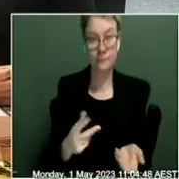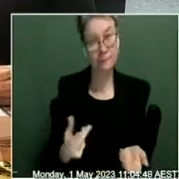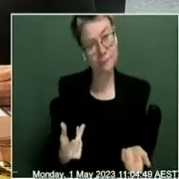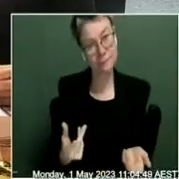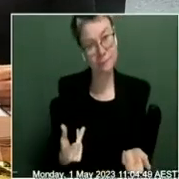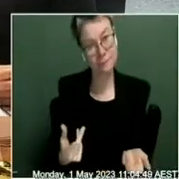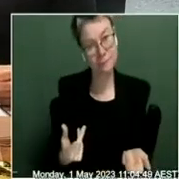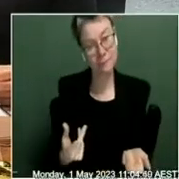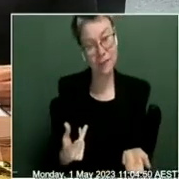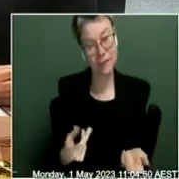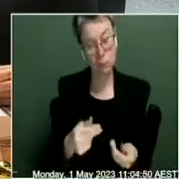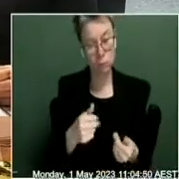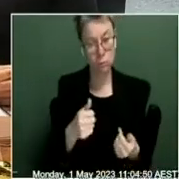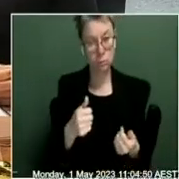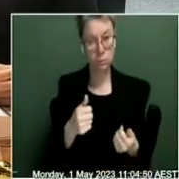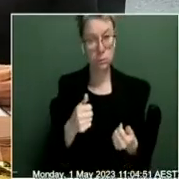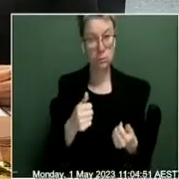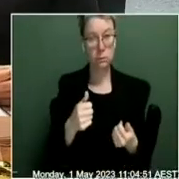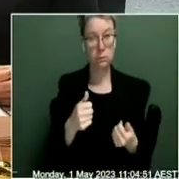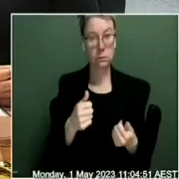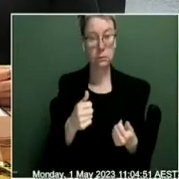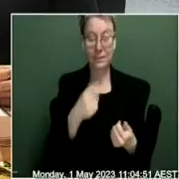service.